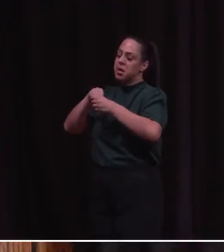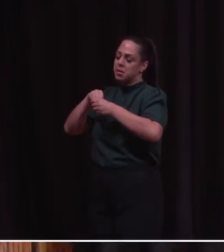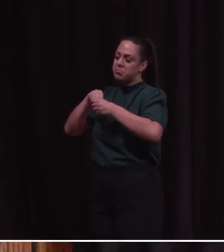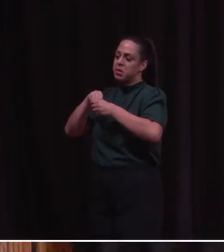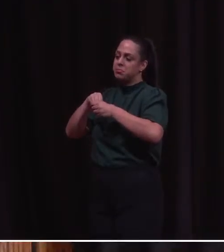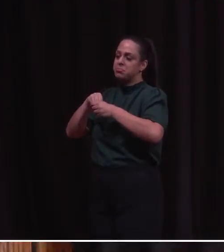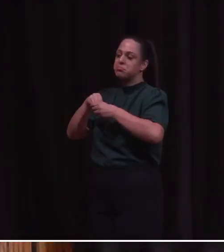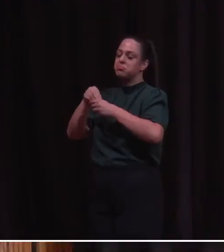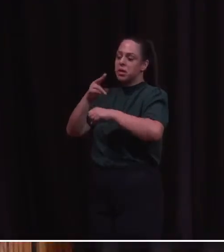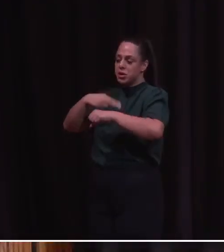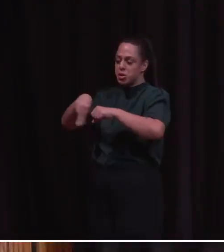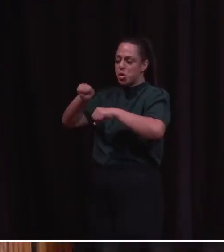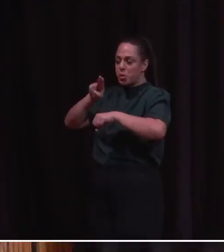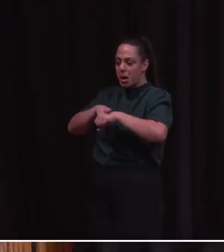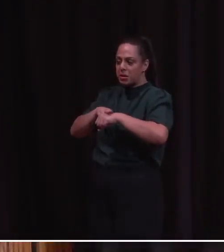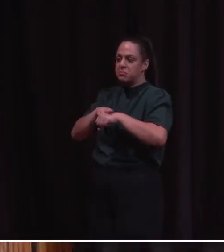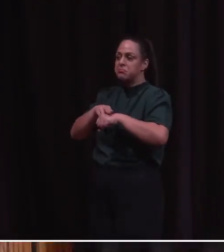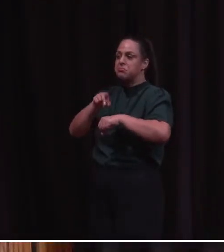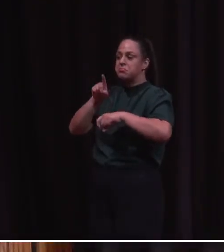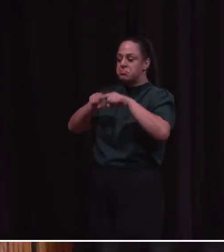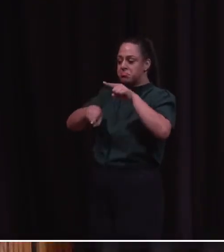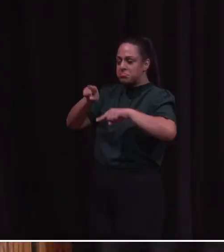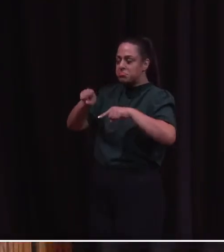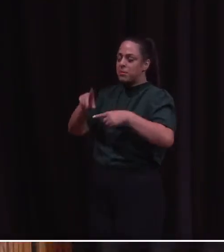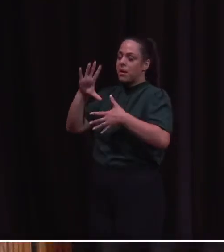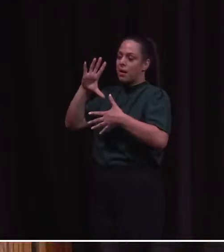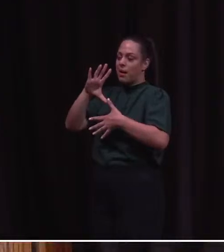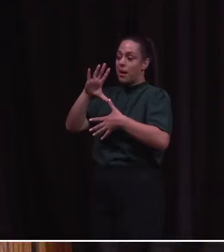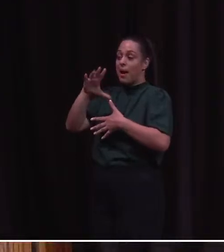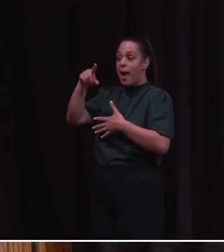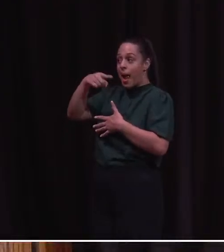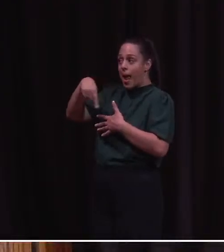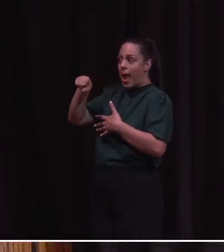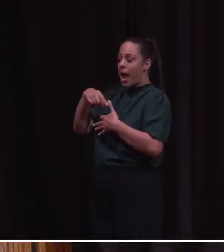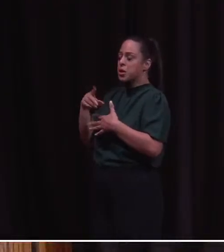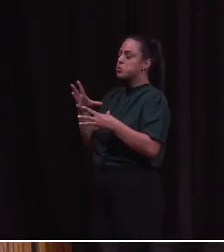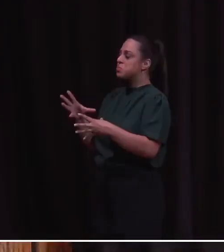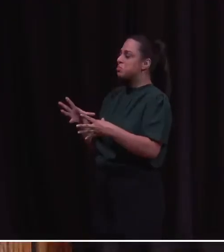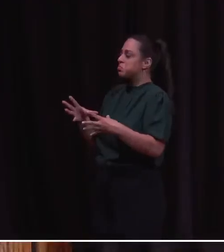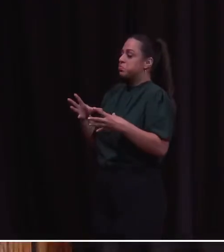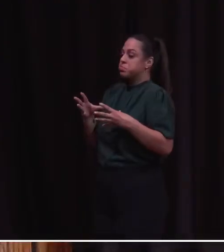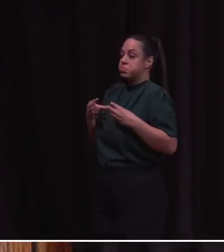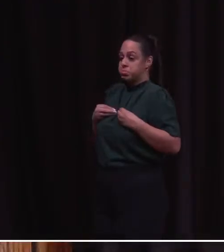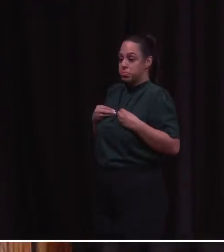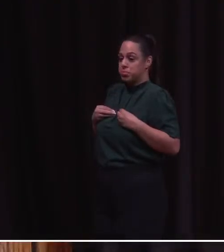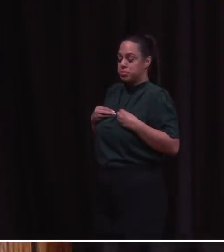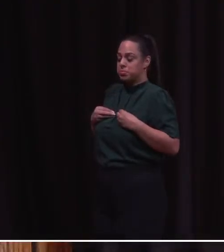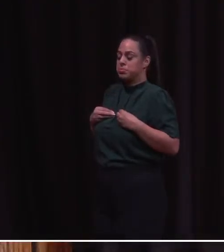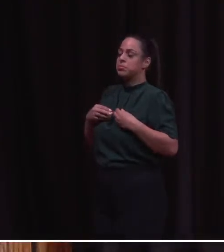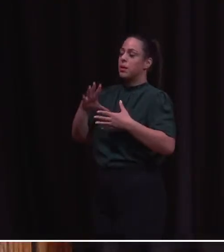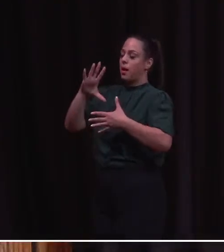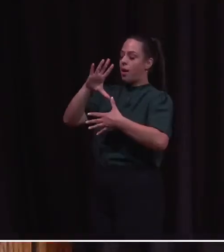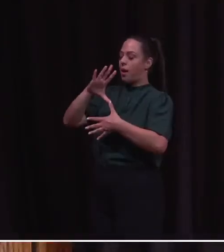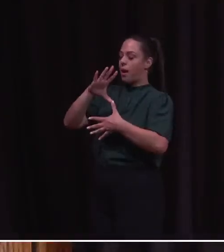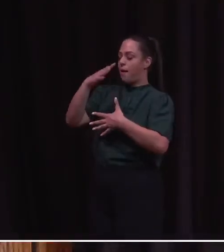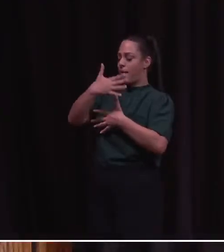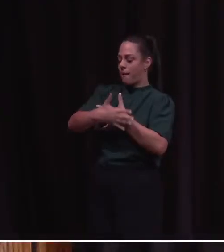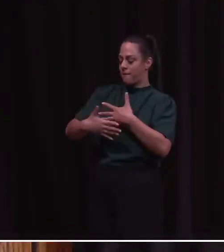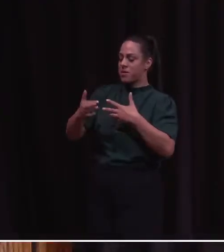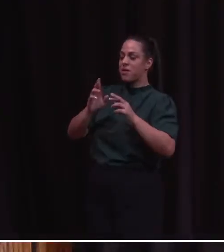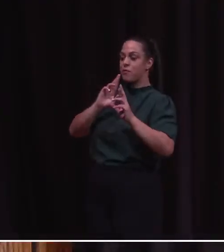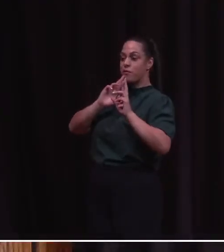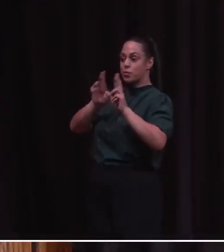system. They took for granted that it was a result of how far they had progressed as women in their